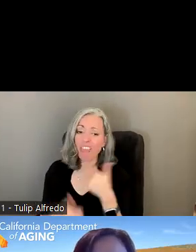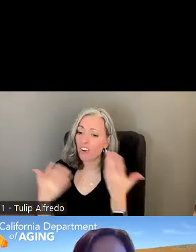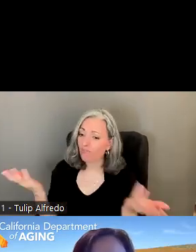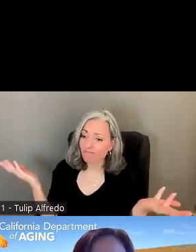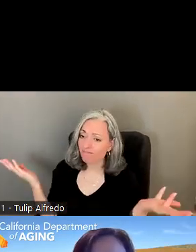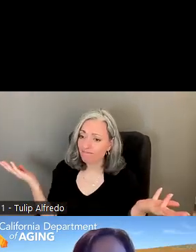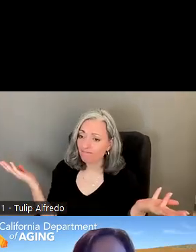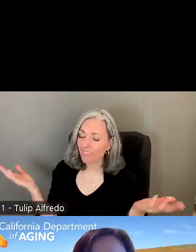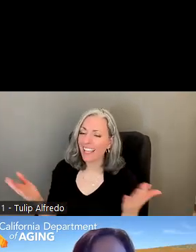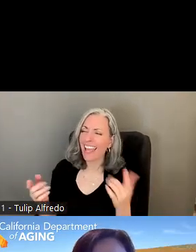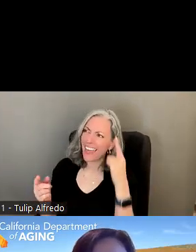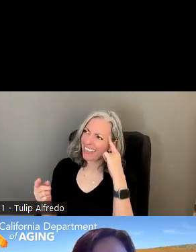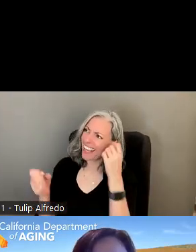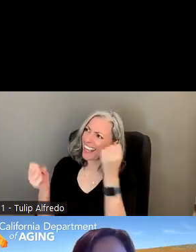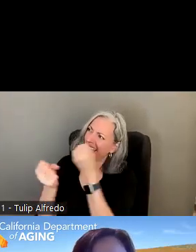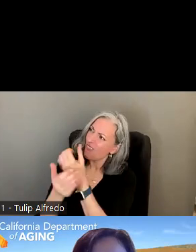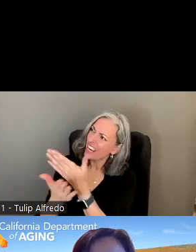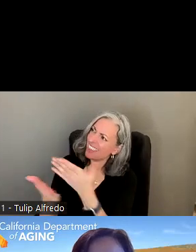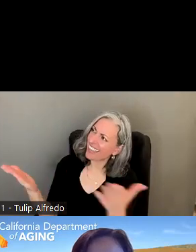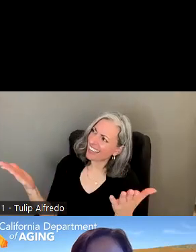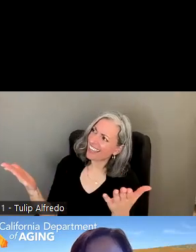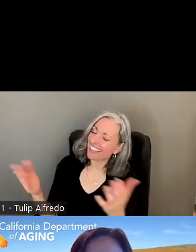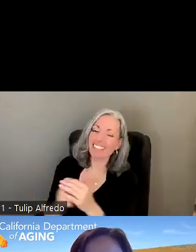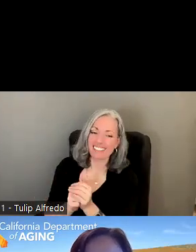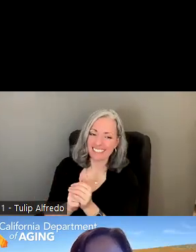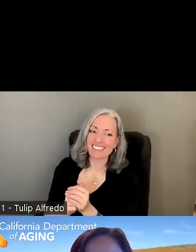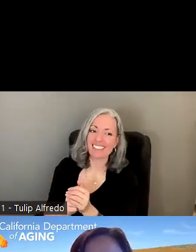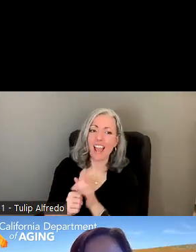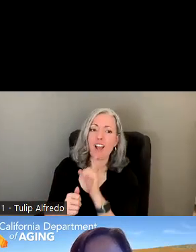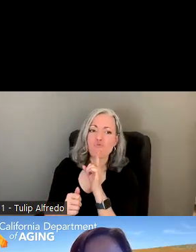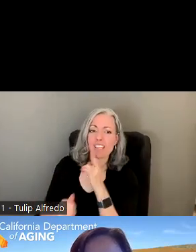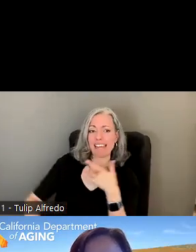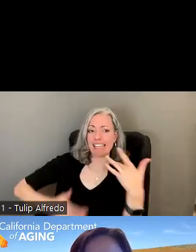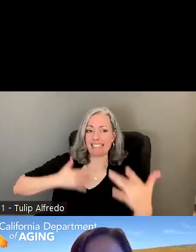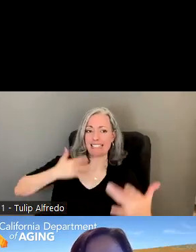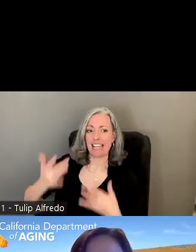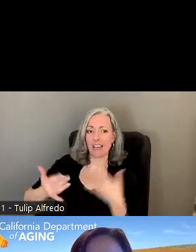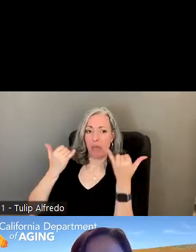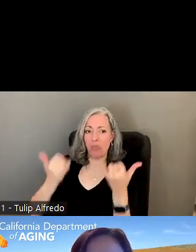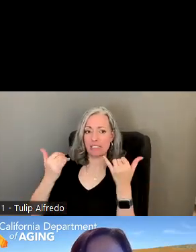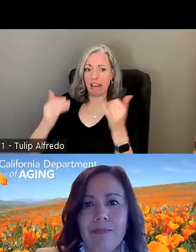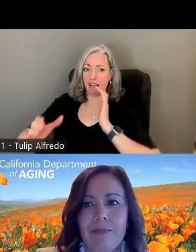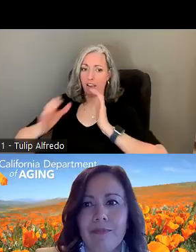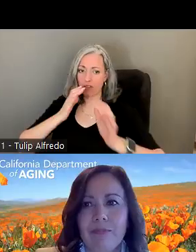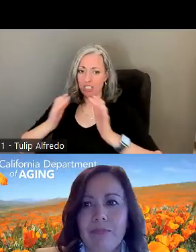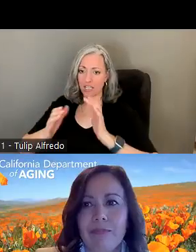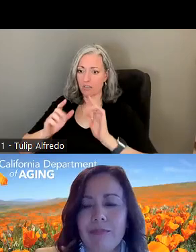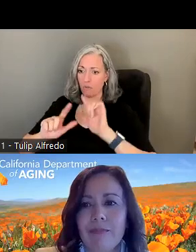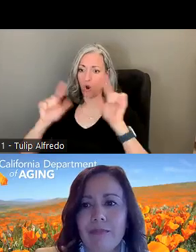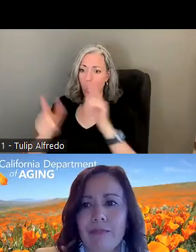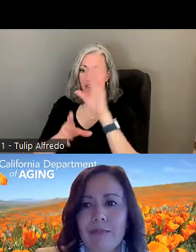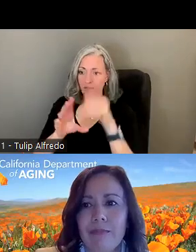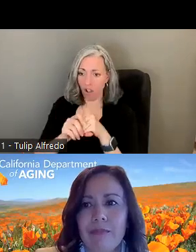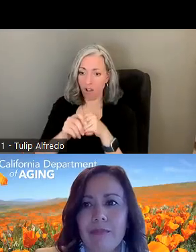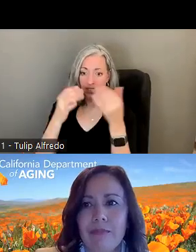I think you covered it. And, I'm really excited about today's conversation and for everybody's engagement. And I think